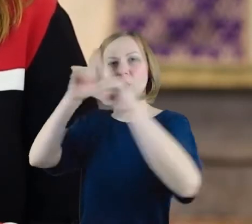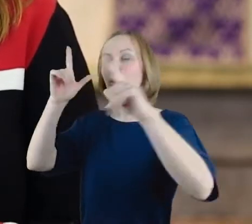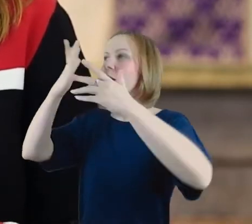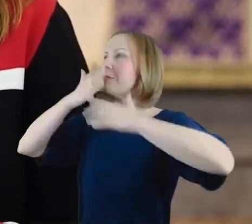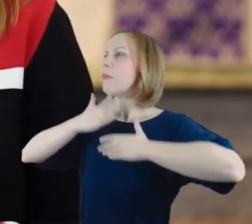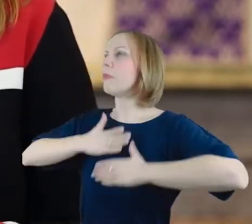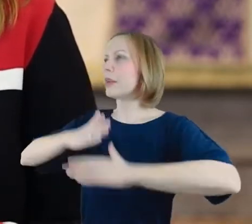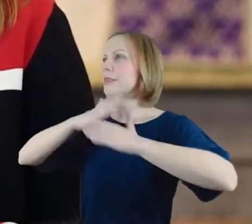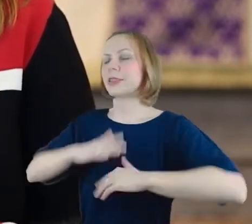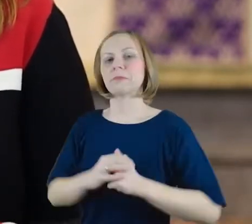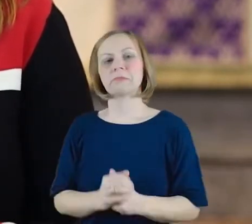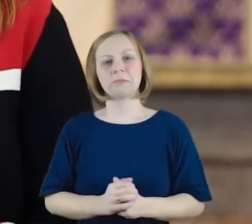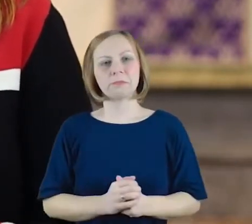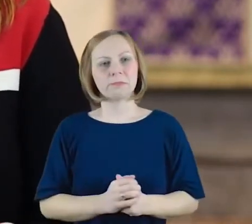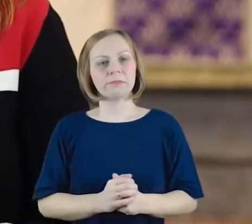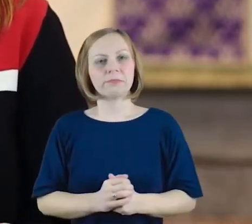Lord, have mercy.